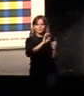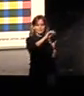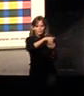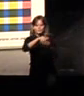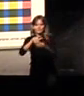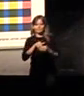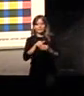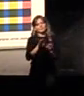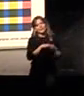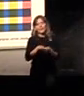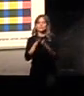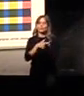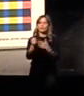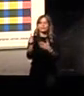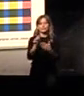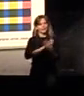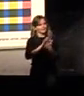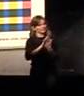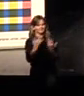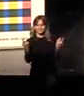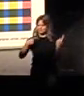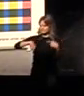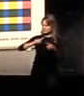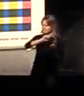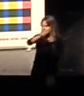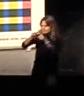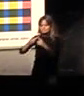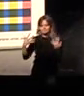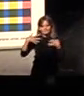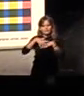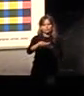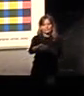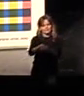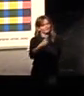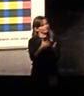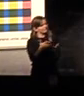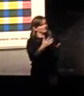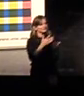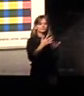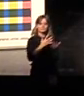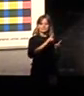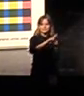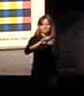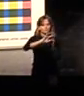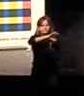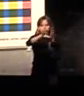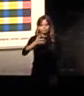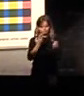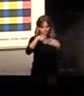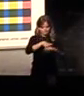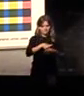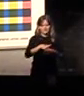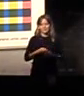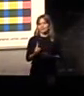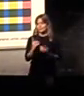en nationaal culture sms of integrating and lot of local culture zijn dagelijks nationalisme to date is het de